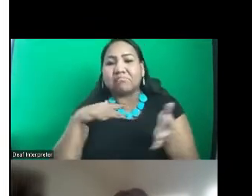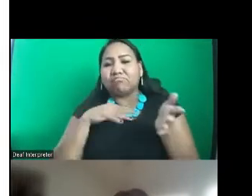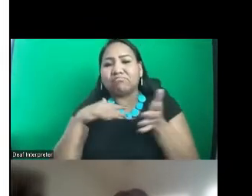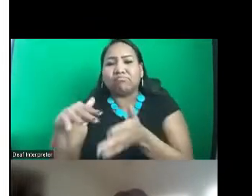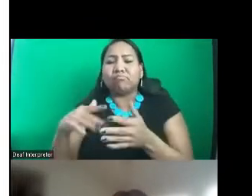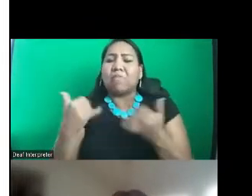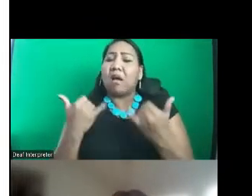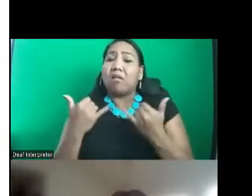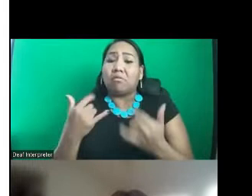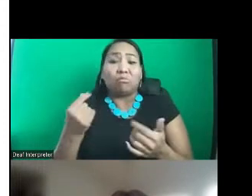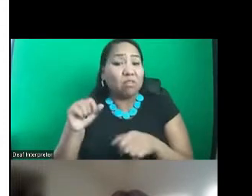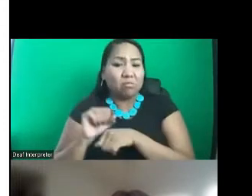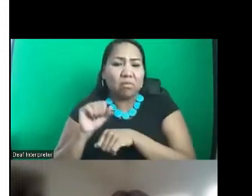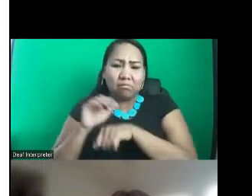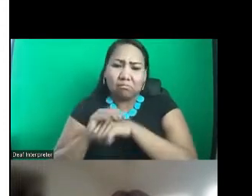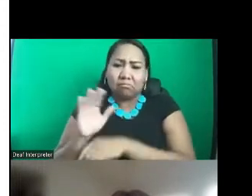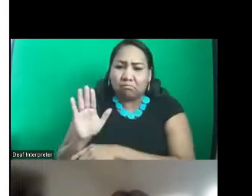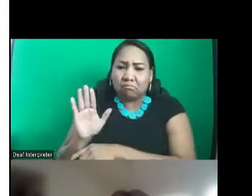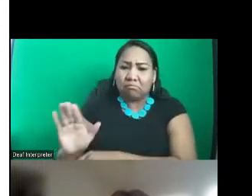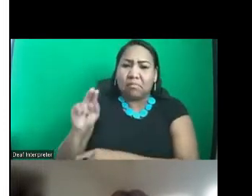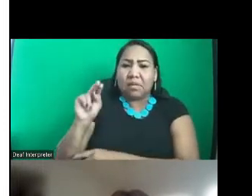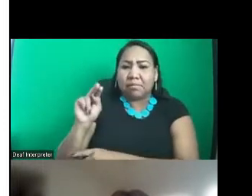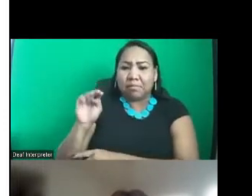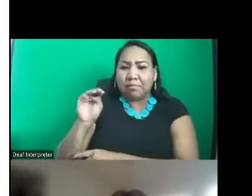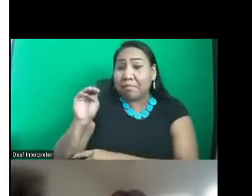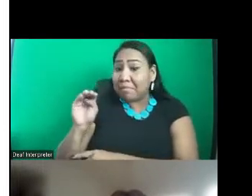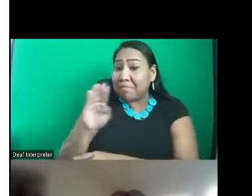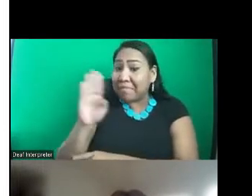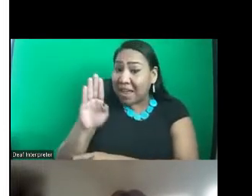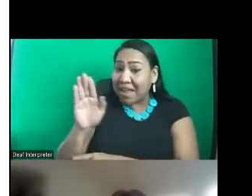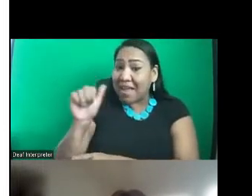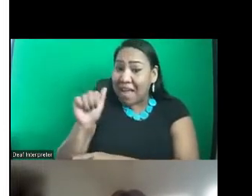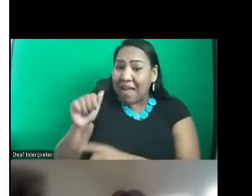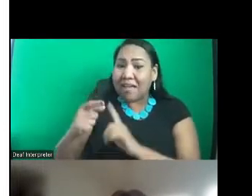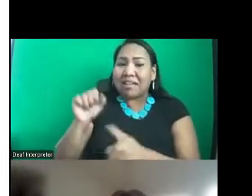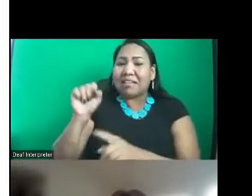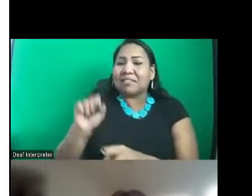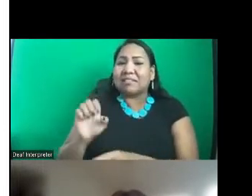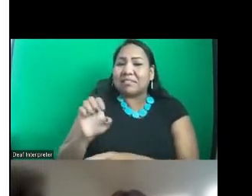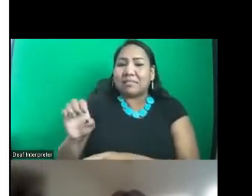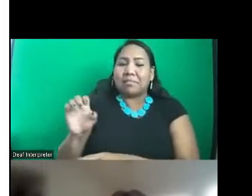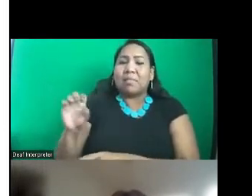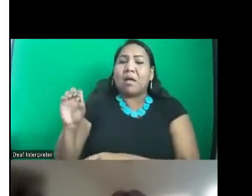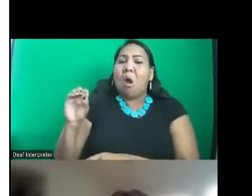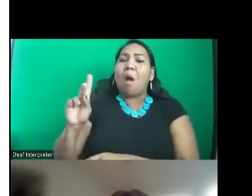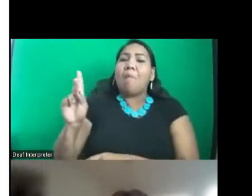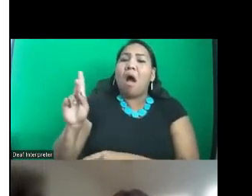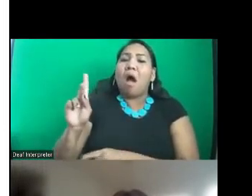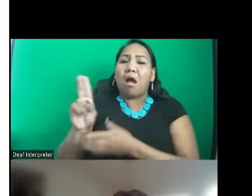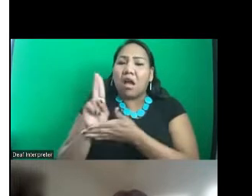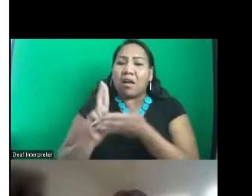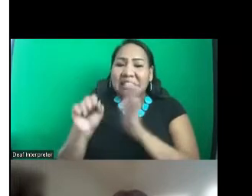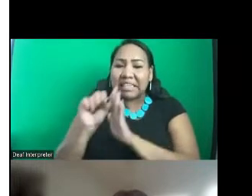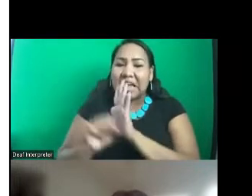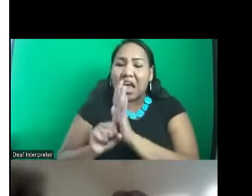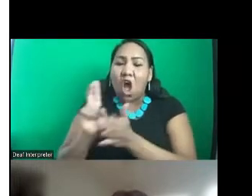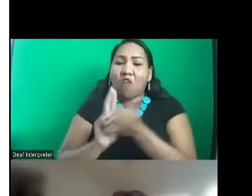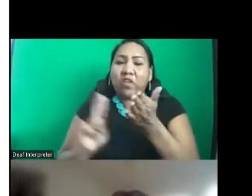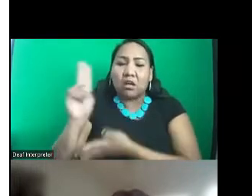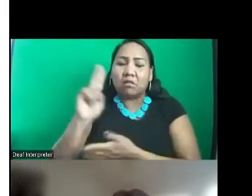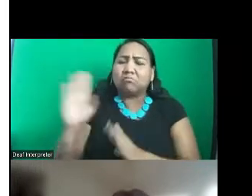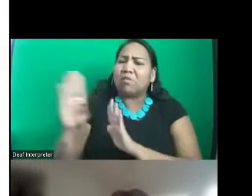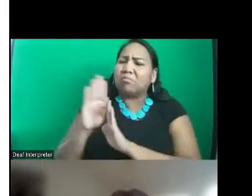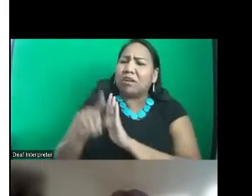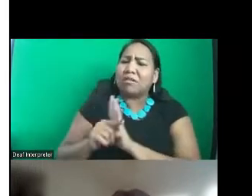Native American leadership from Southeastern Oklahoma State University. Kavehi's background is in leadership,